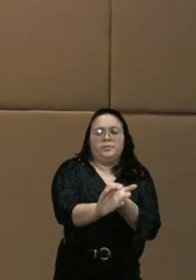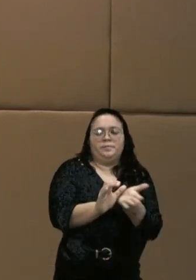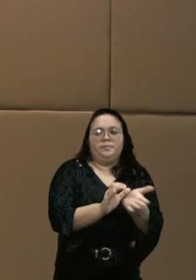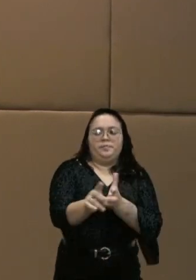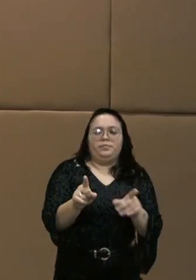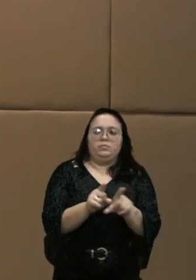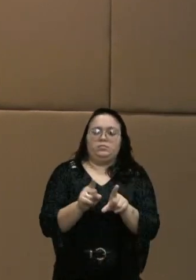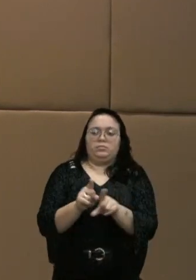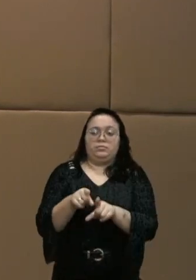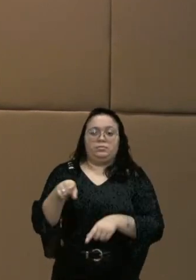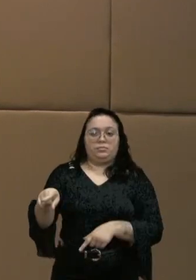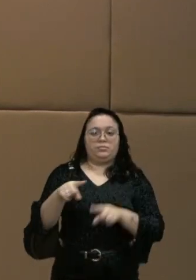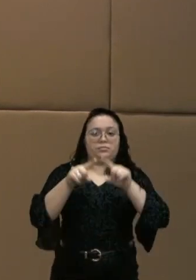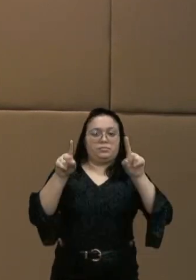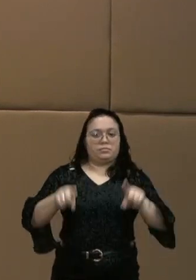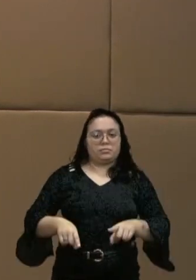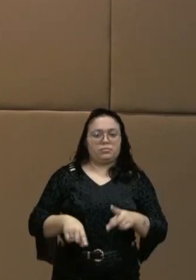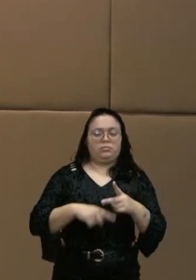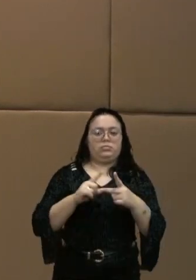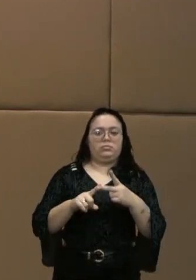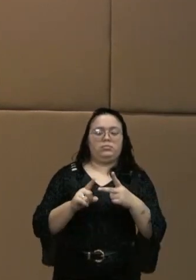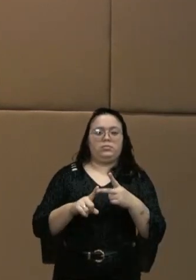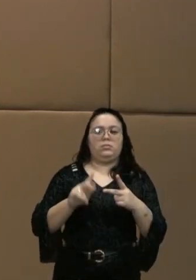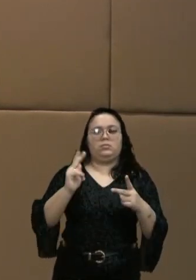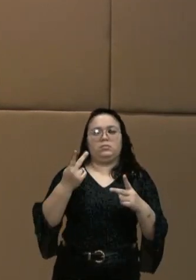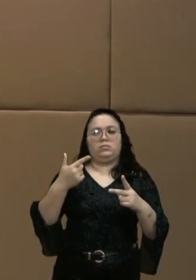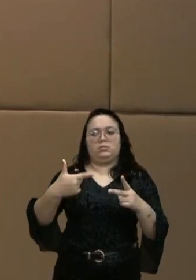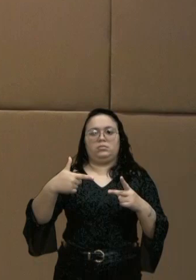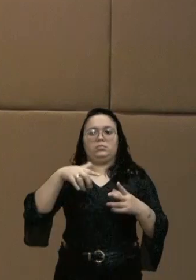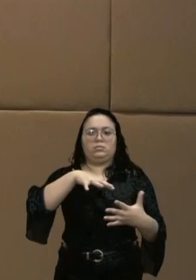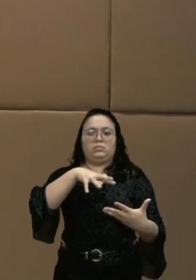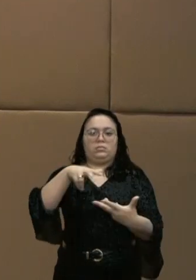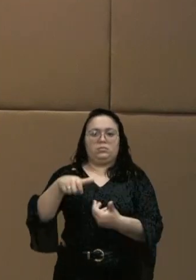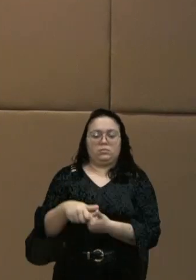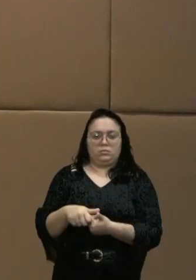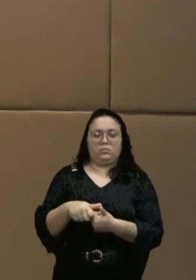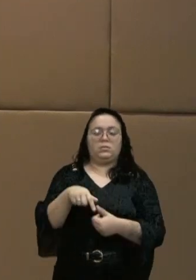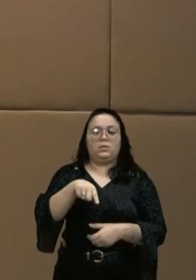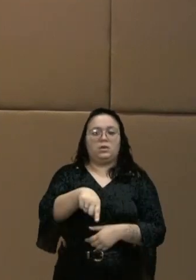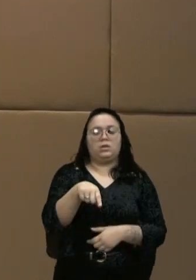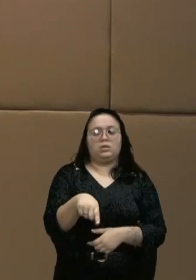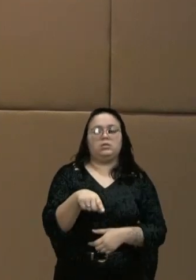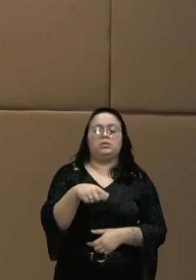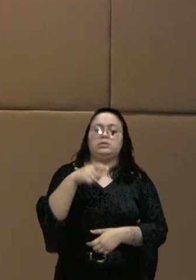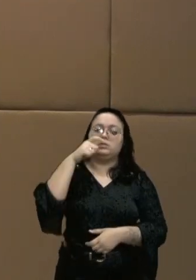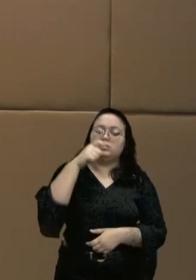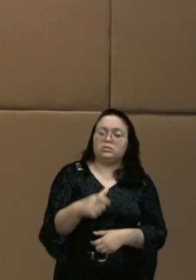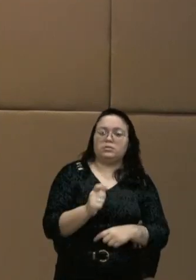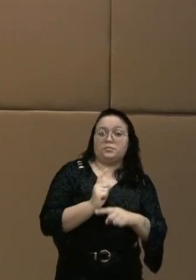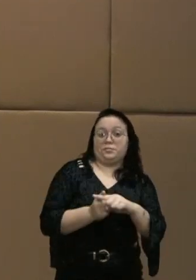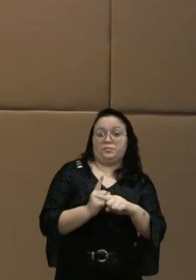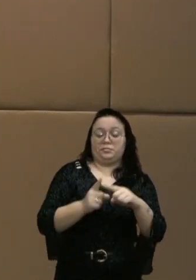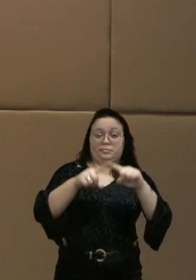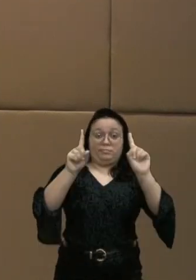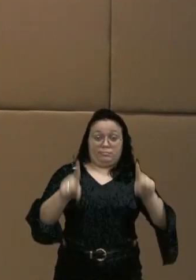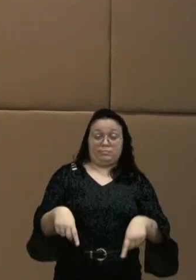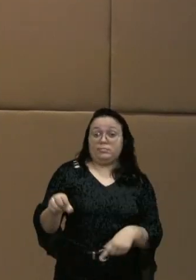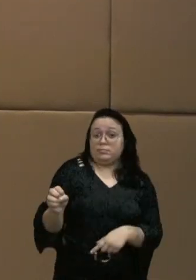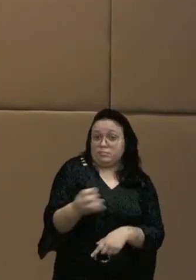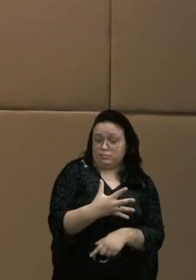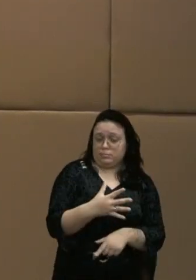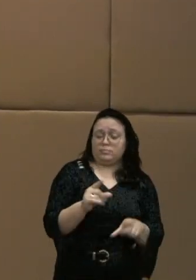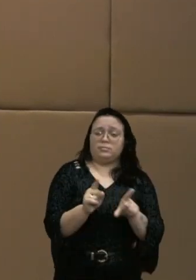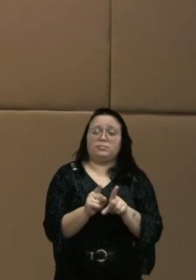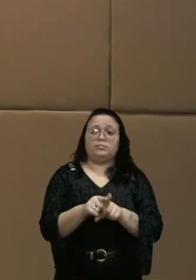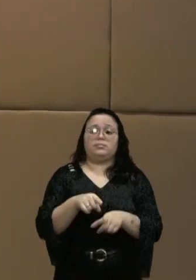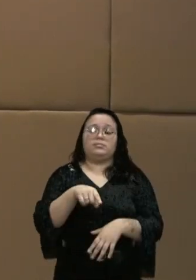for investments, e o programa de H2A, and the que eu acho que H2 bastante program, interessante, which is porque é really um quite programa interesting. relativamente novo, It's quite